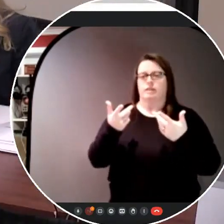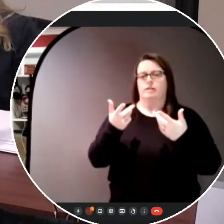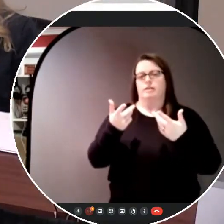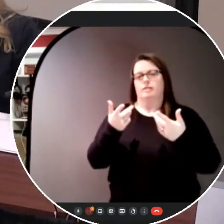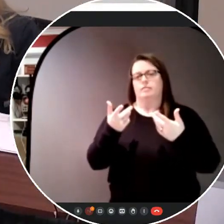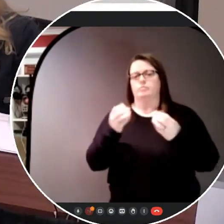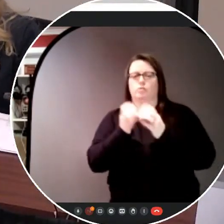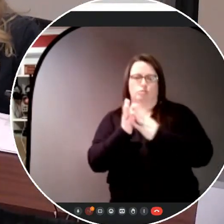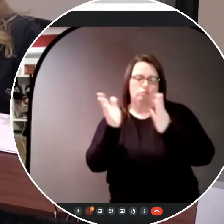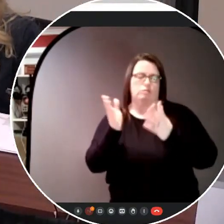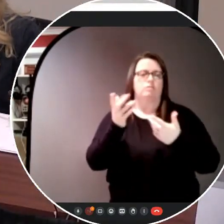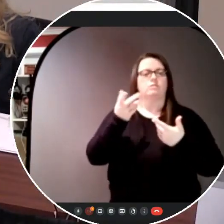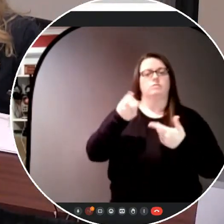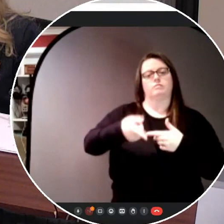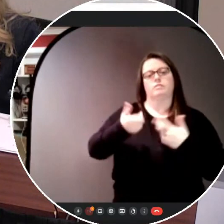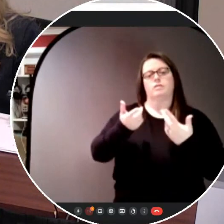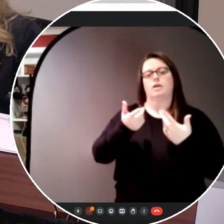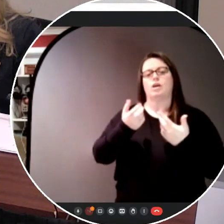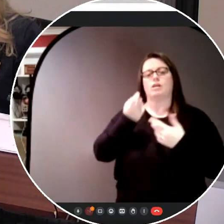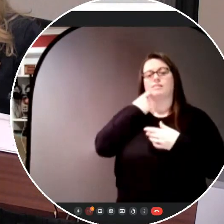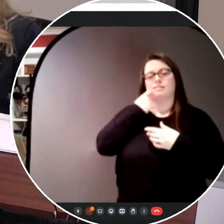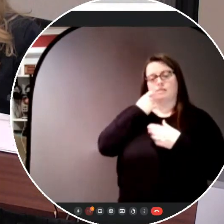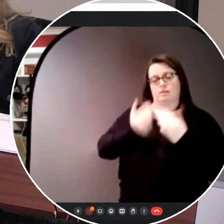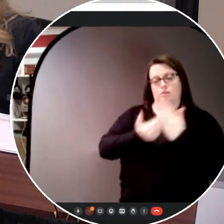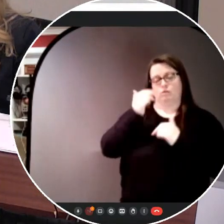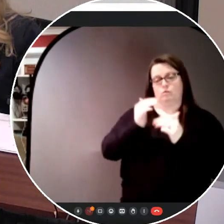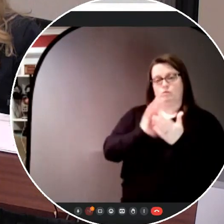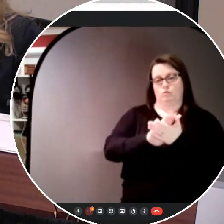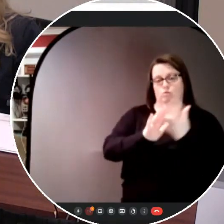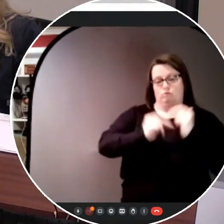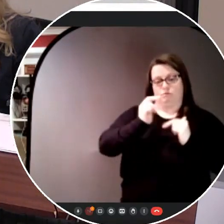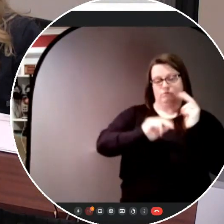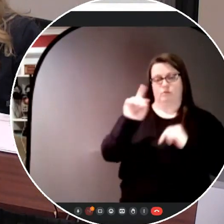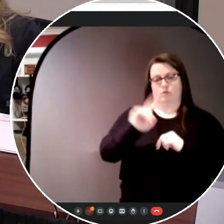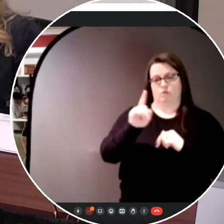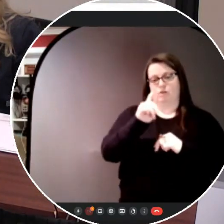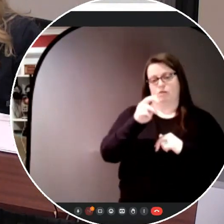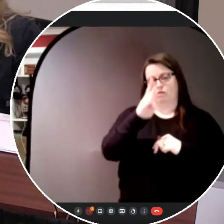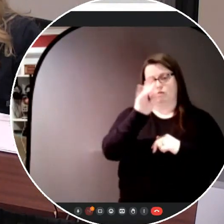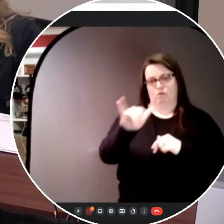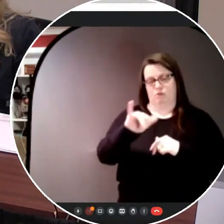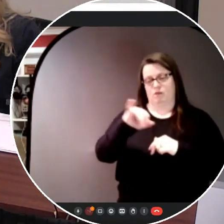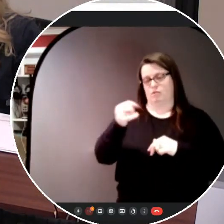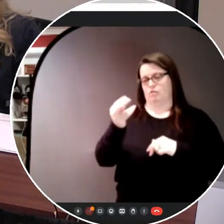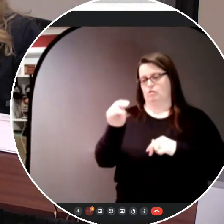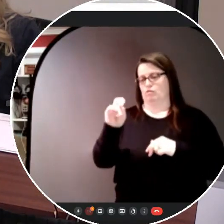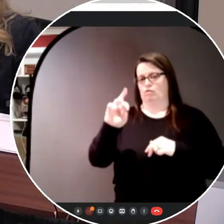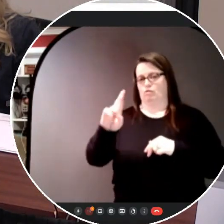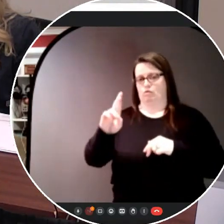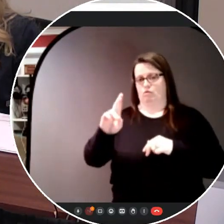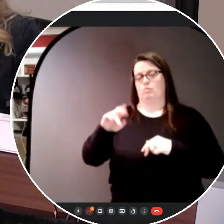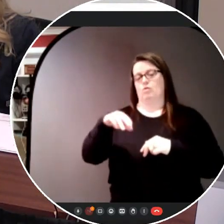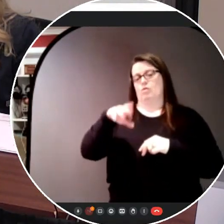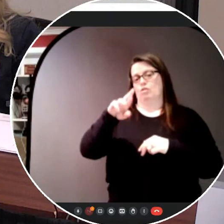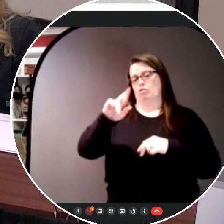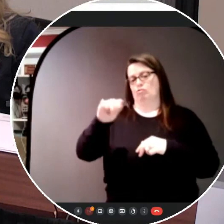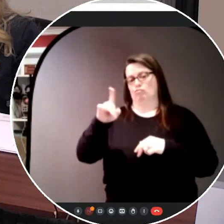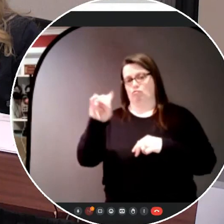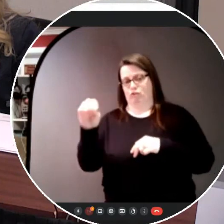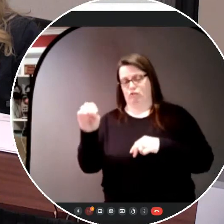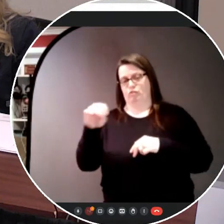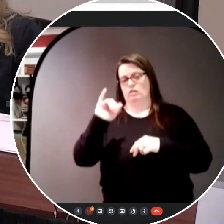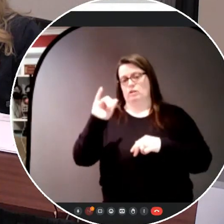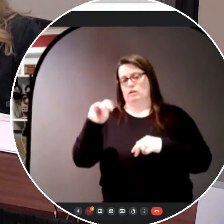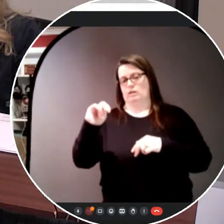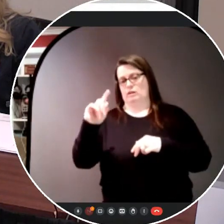recent past, a new school was constructed in Torbay, Juniper Ridge Intermediate. As part of that project,